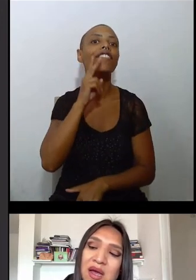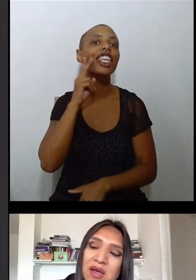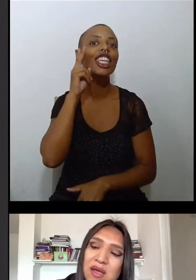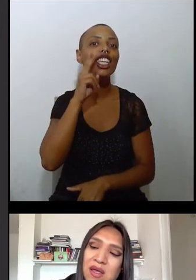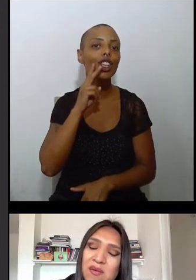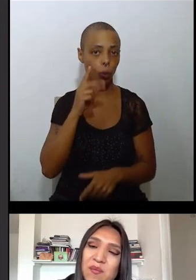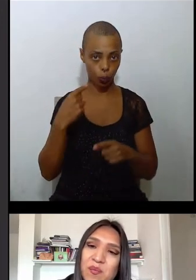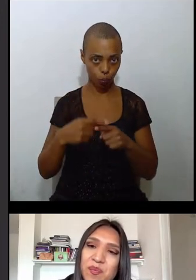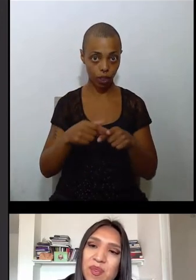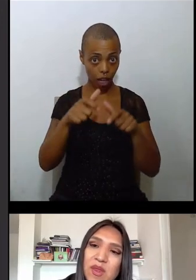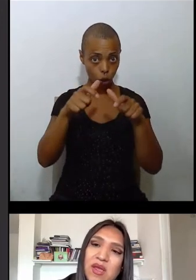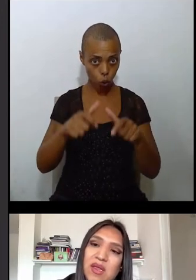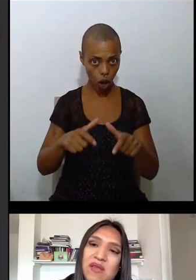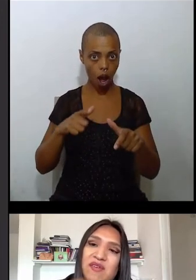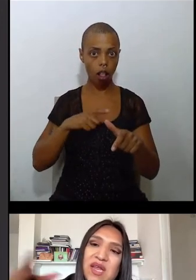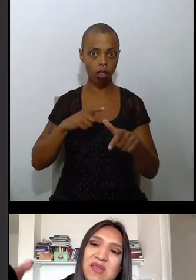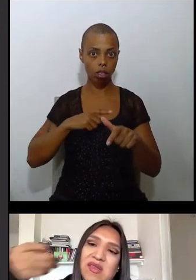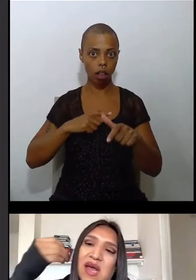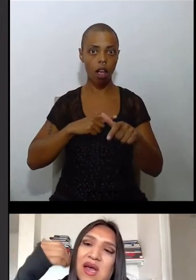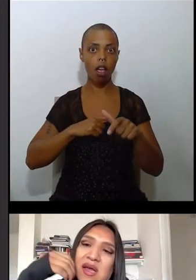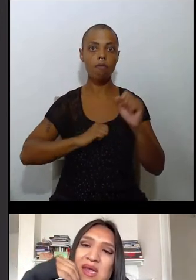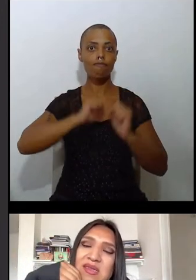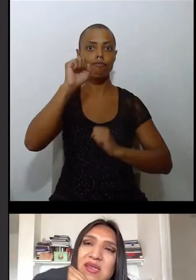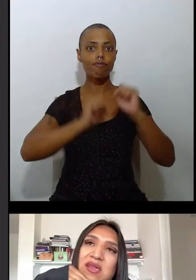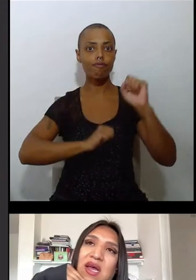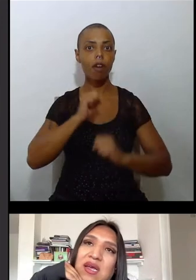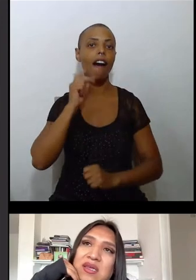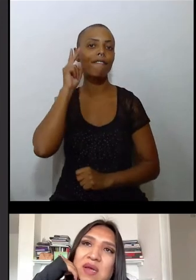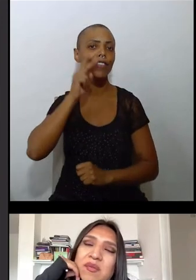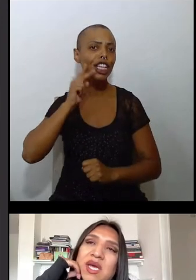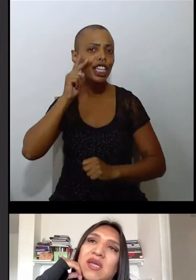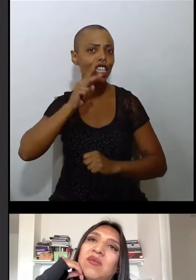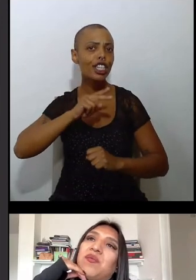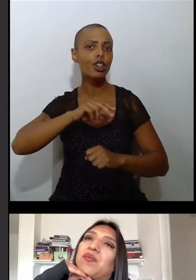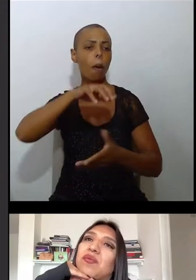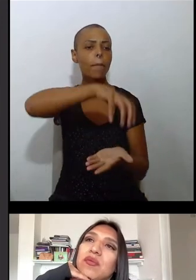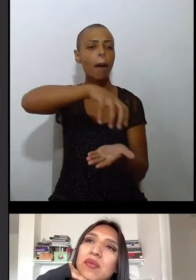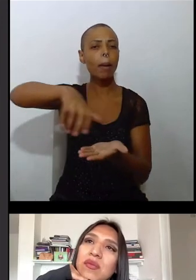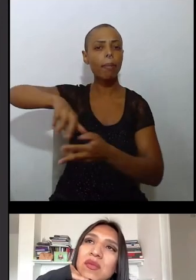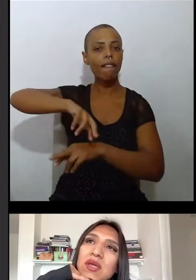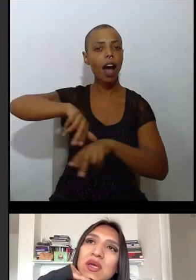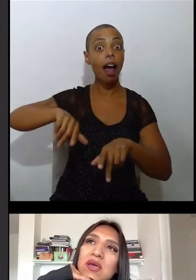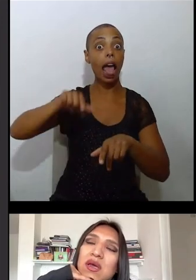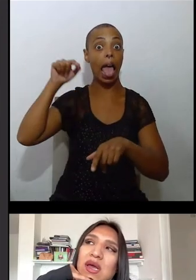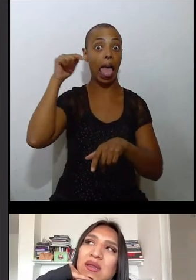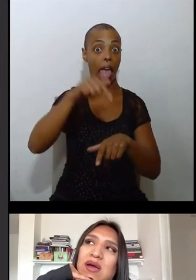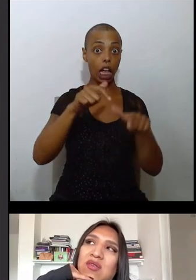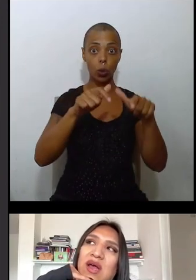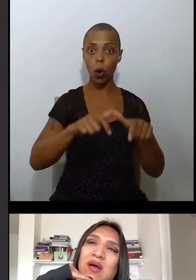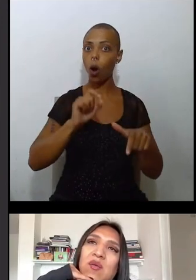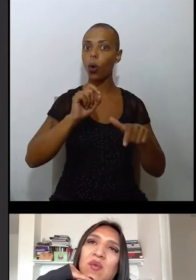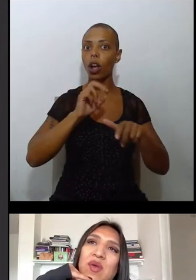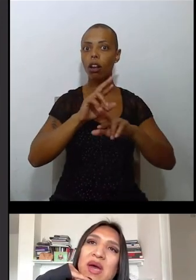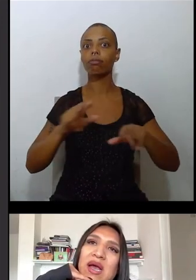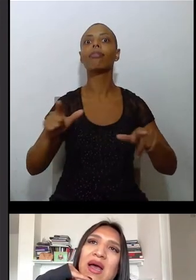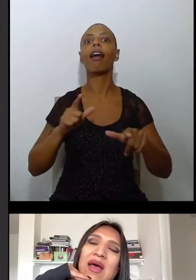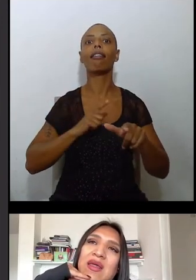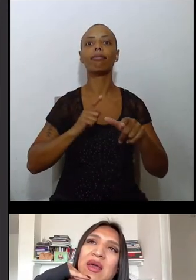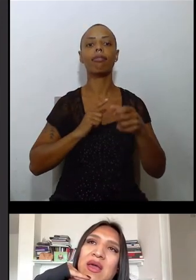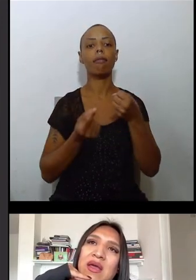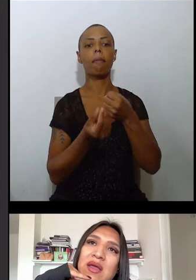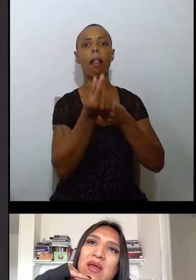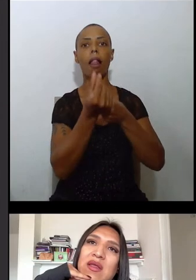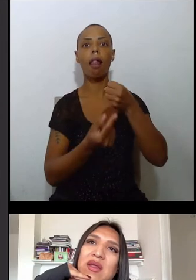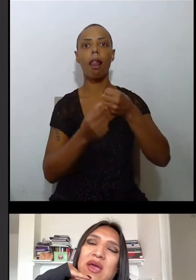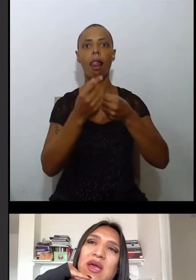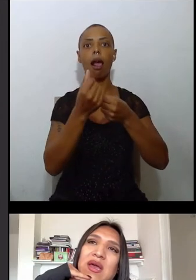wineries because that is a wine producing region and at that region there